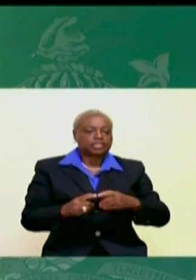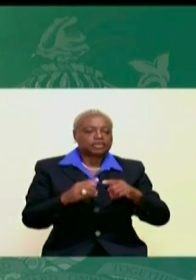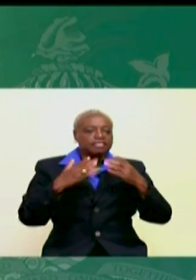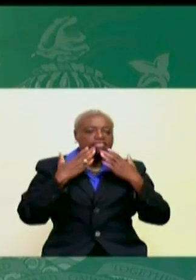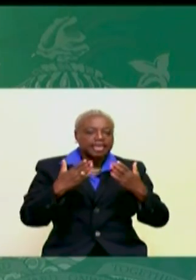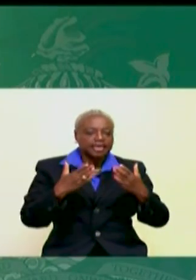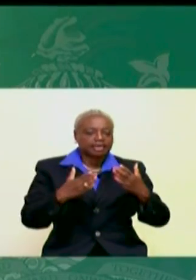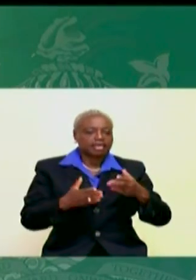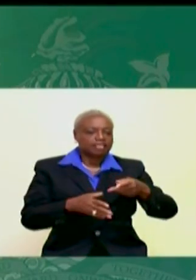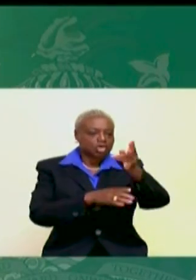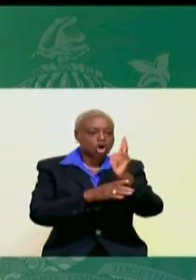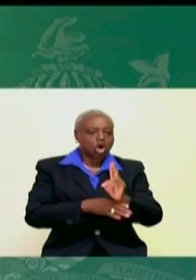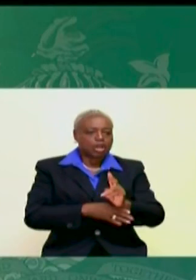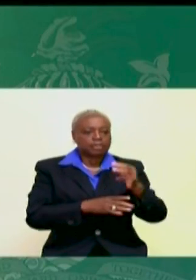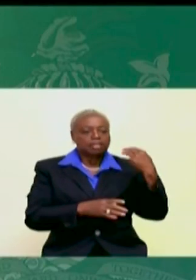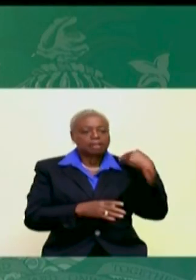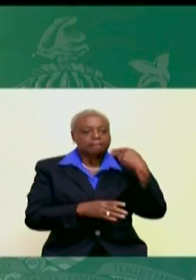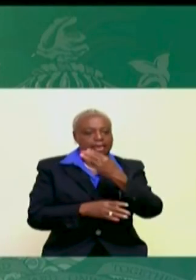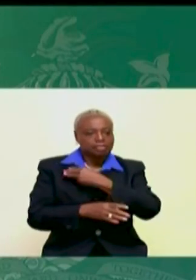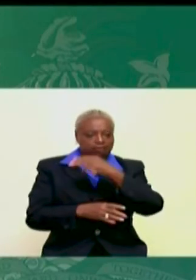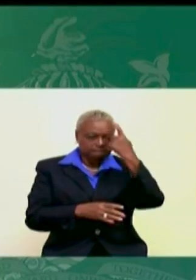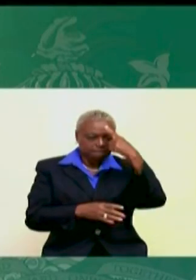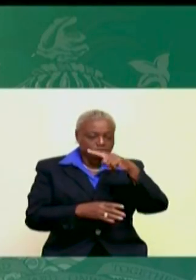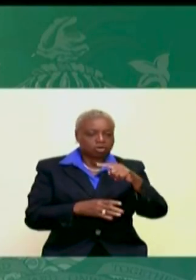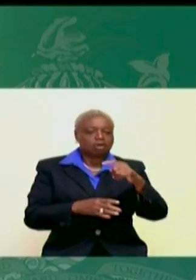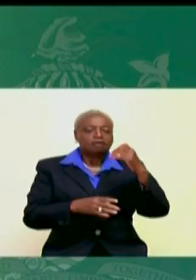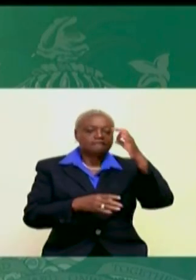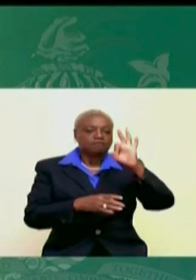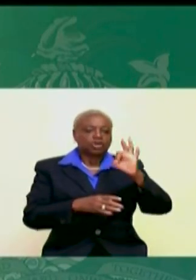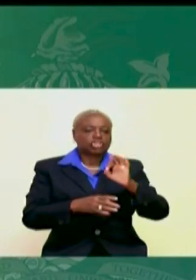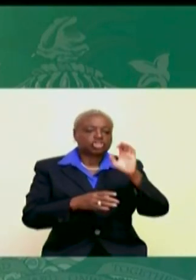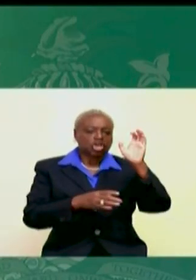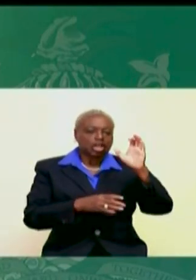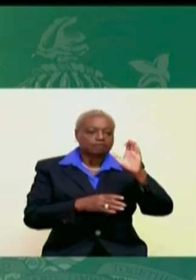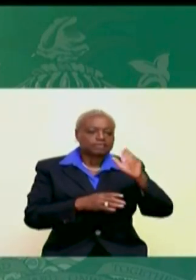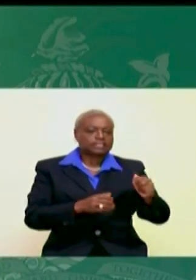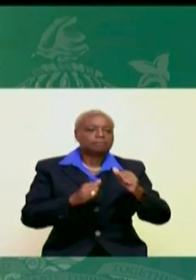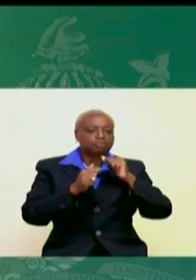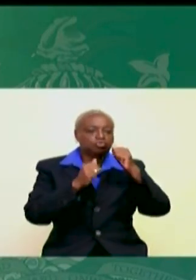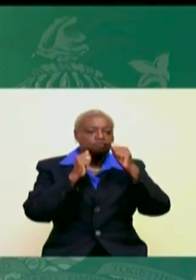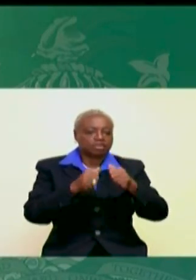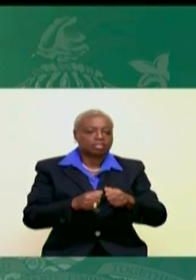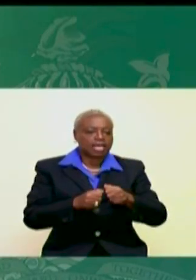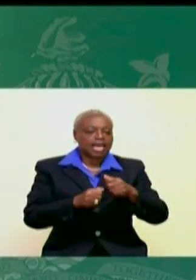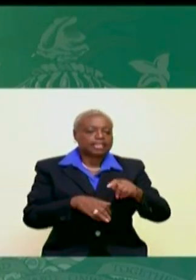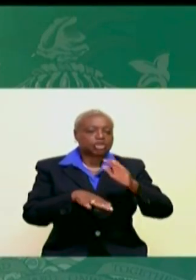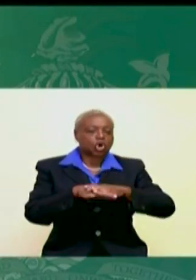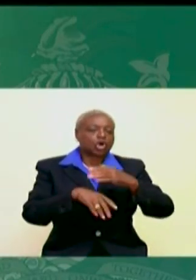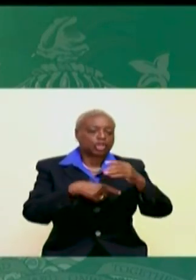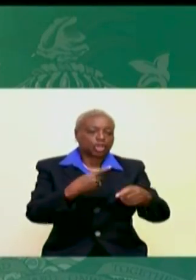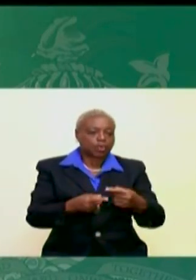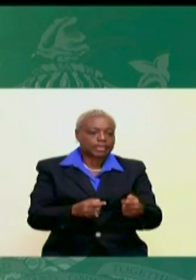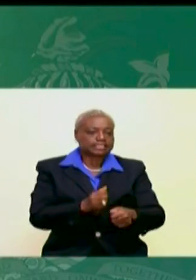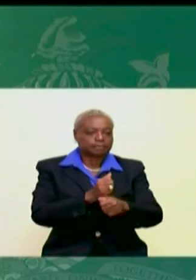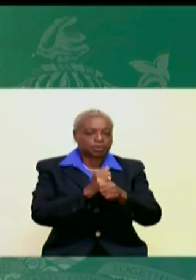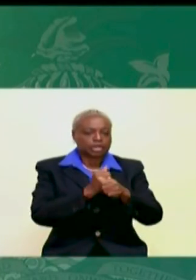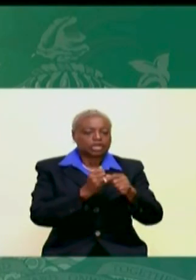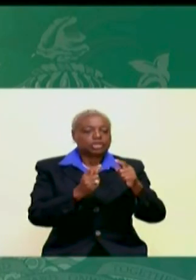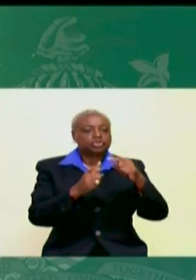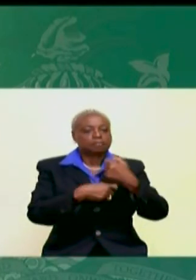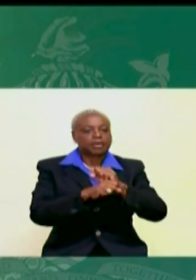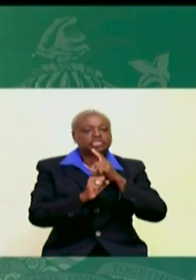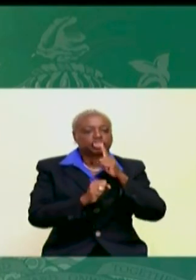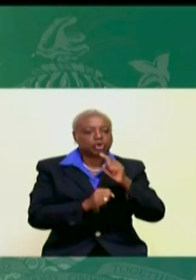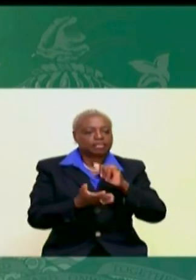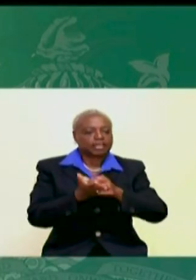Honorable Member for Fort Charlotte for his approval and ongoing support to ensure the needs of Seabreeze are met in an